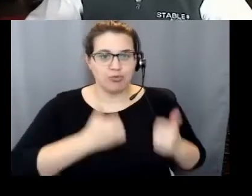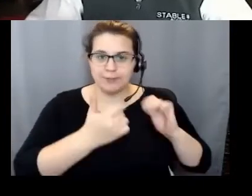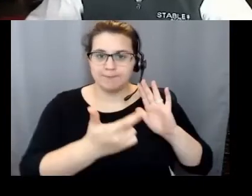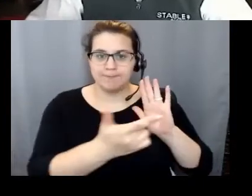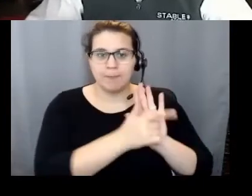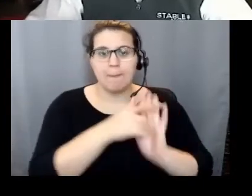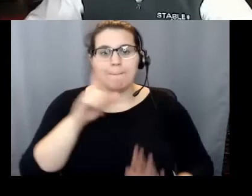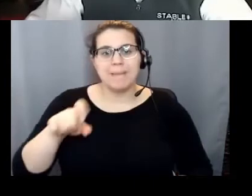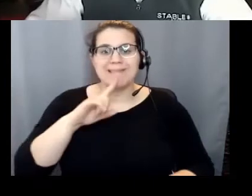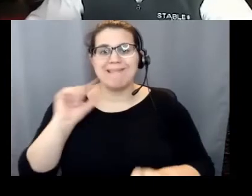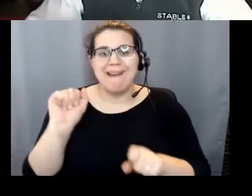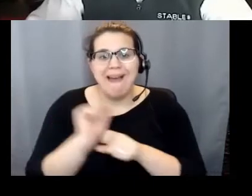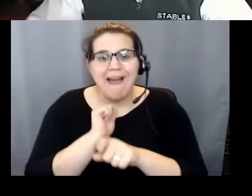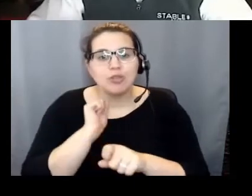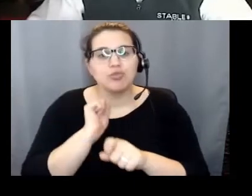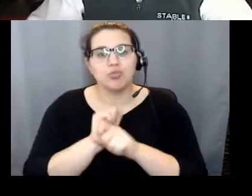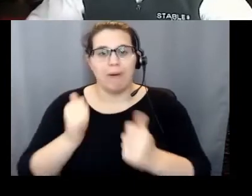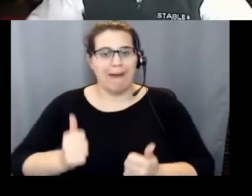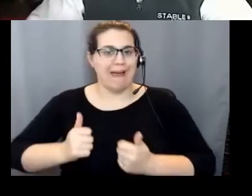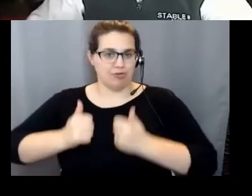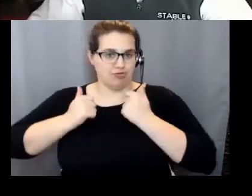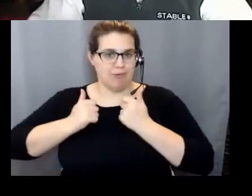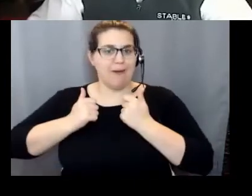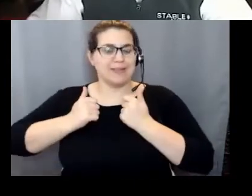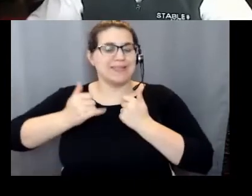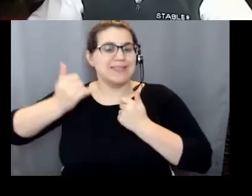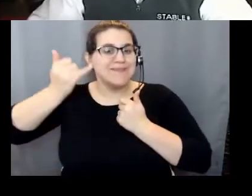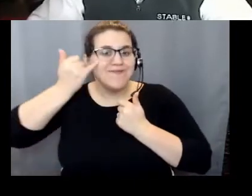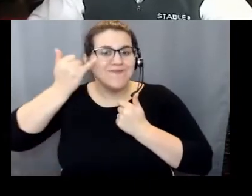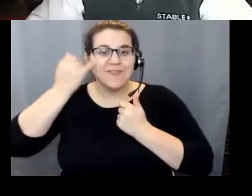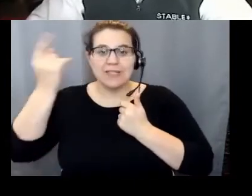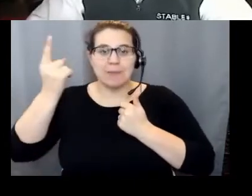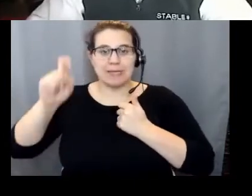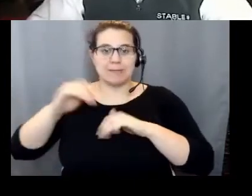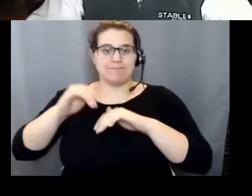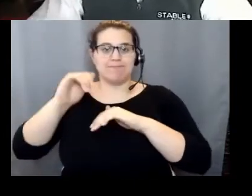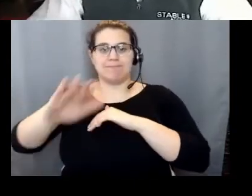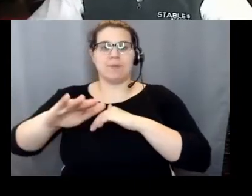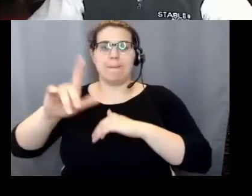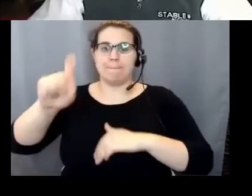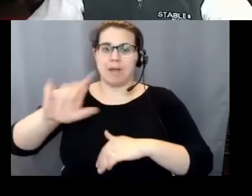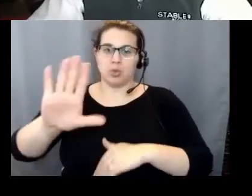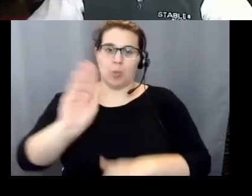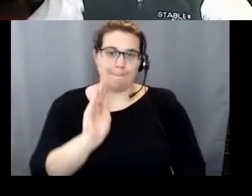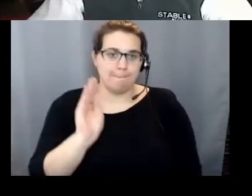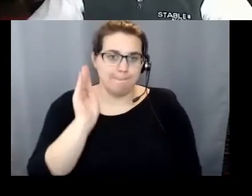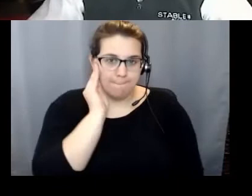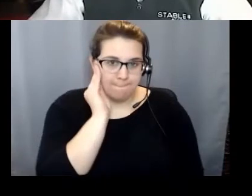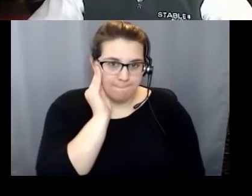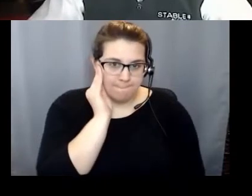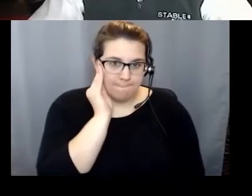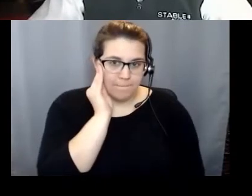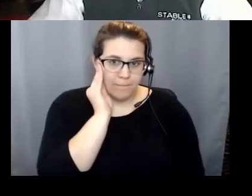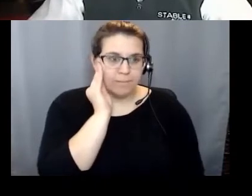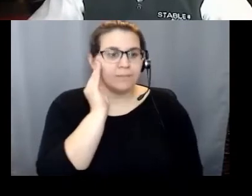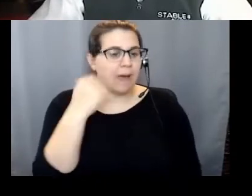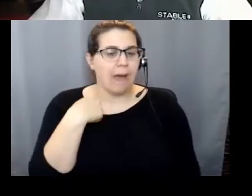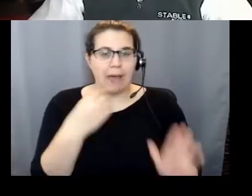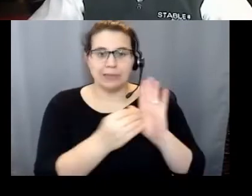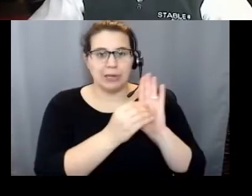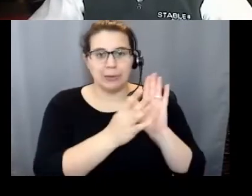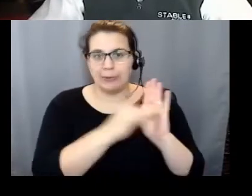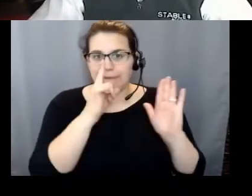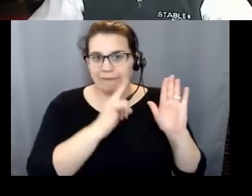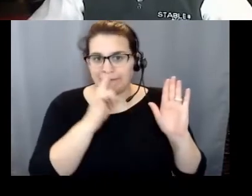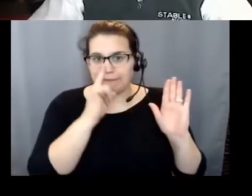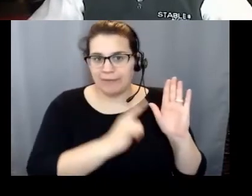address where if things needed to be sent, it would go to a residential address. I filled one in here just for our